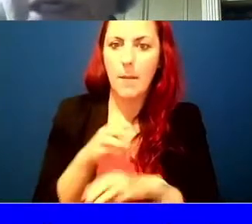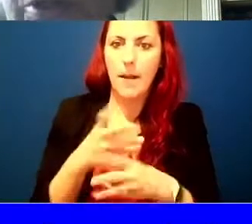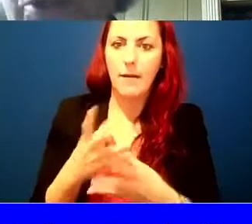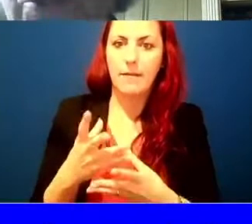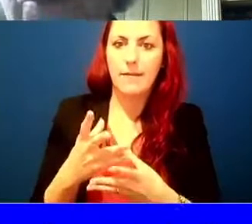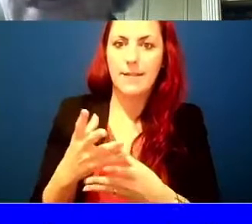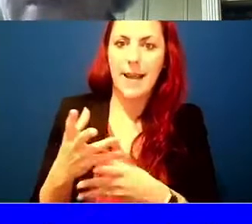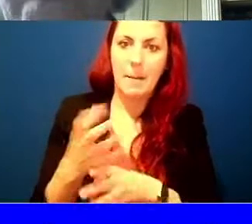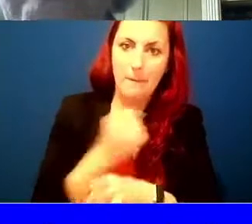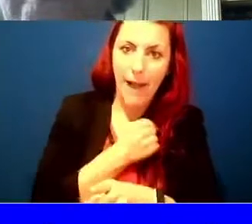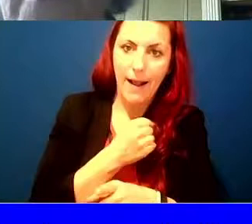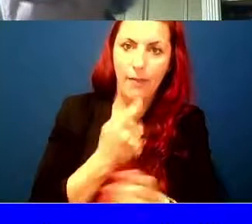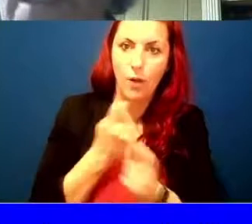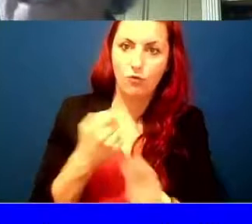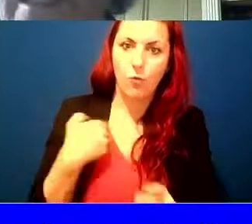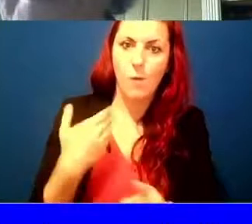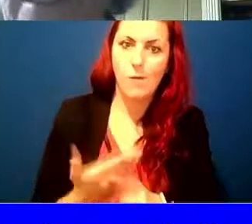need